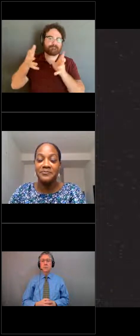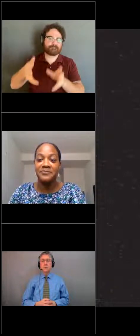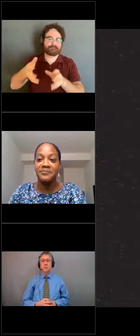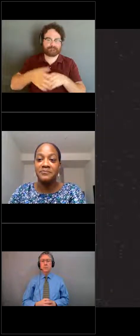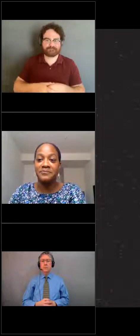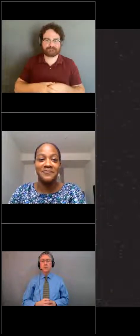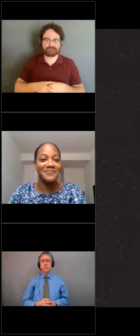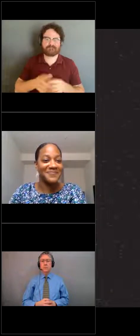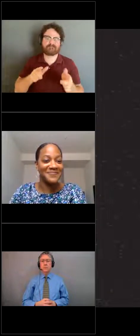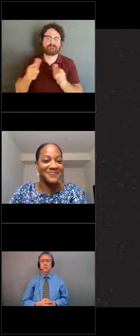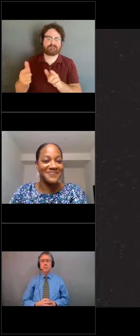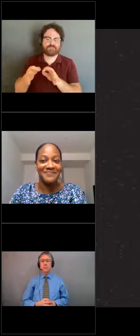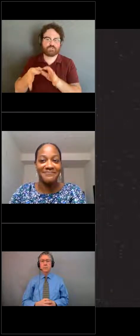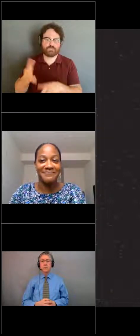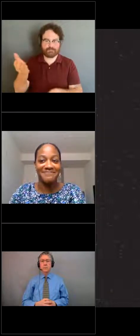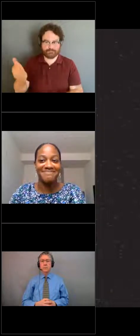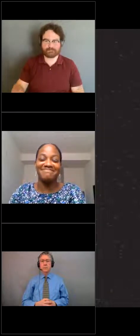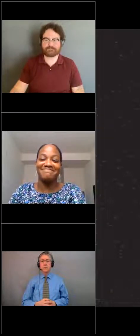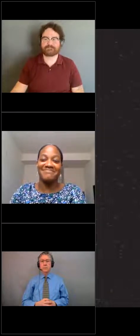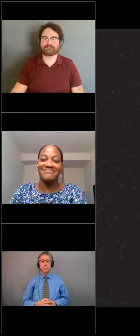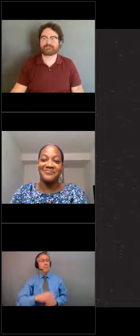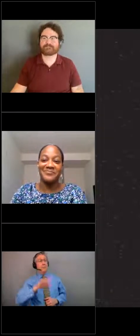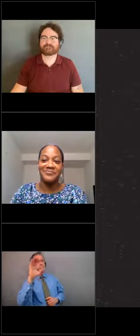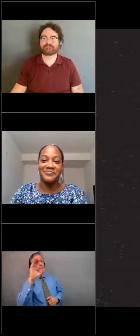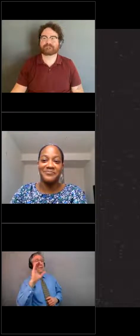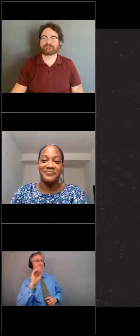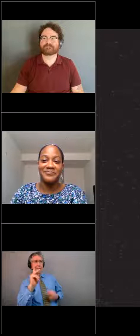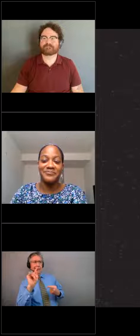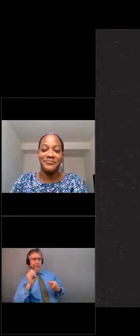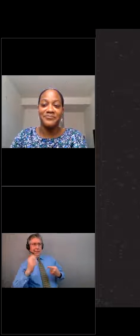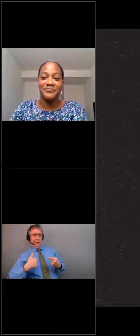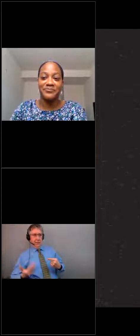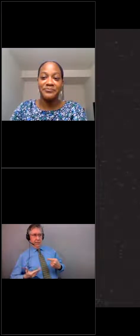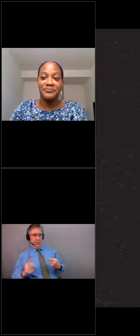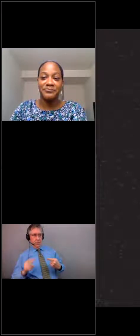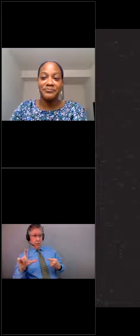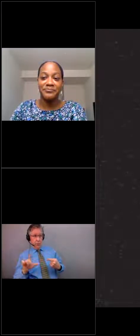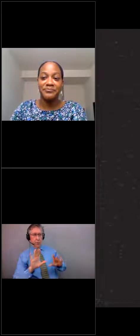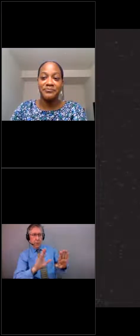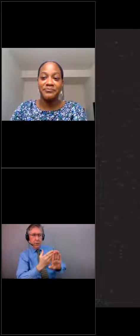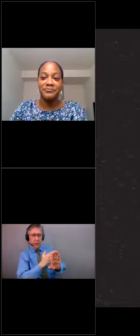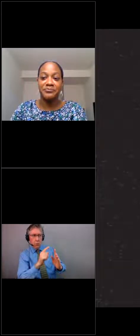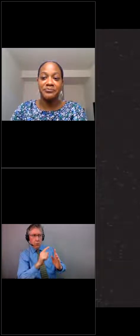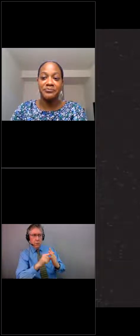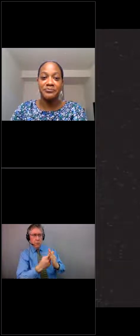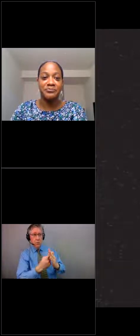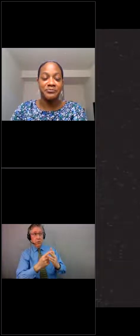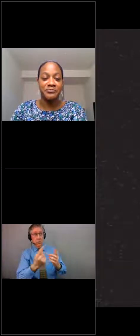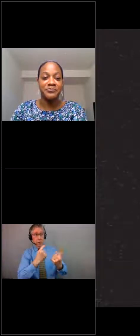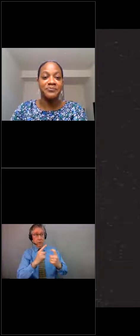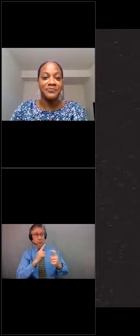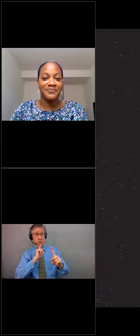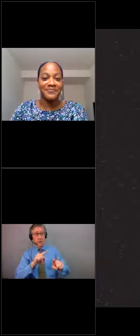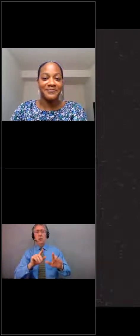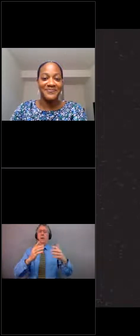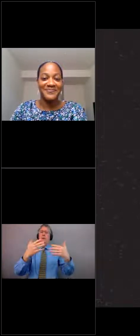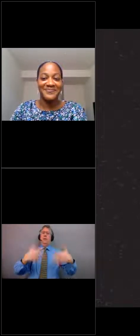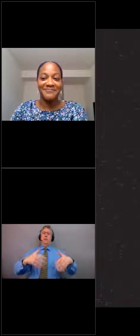Hi, Camille. This is Katie from the library. And before there's the questions, I just wanted to thank everyone for